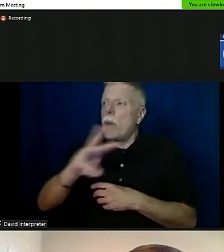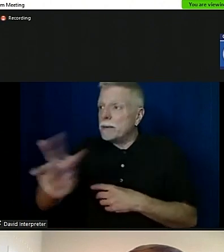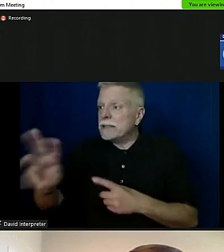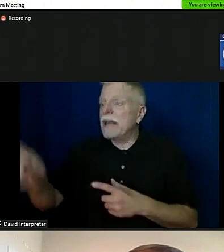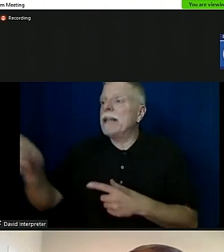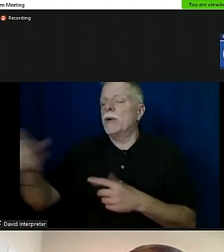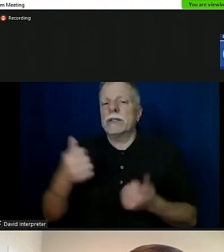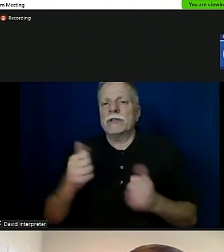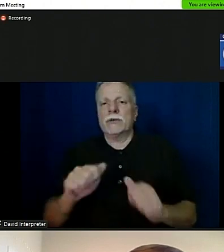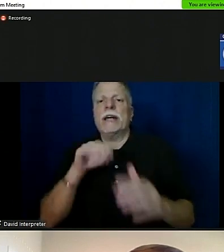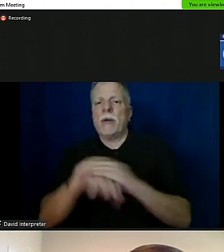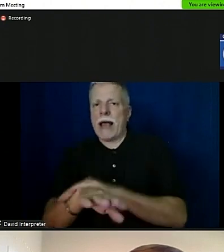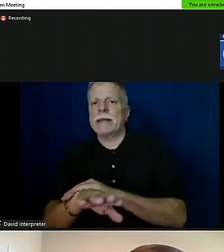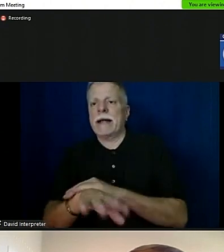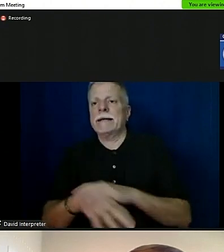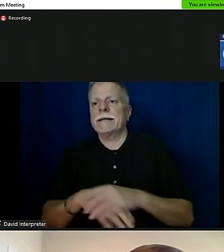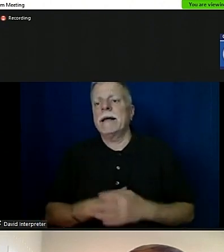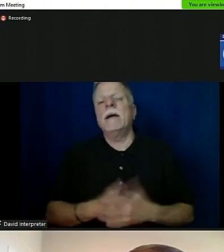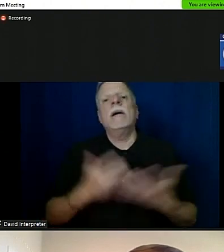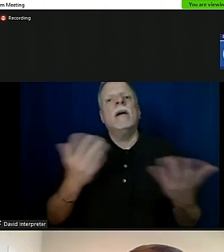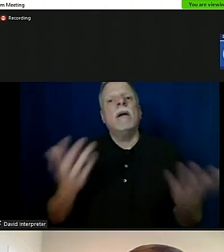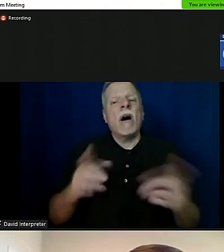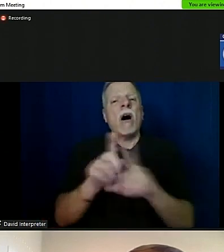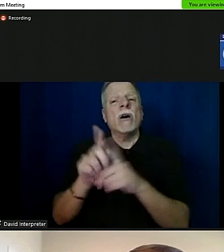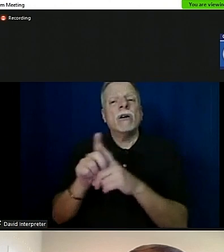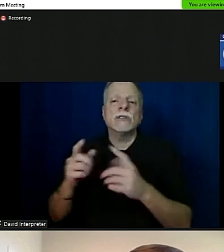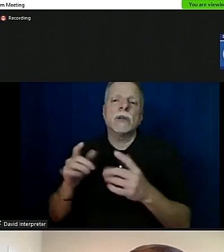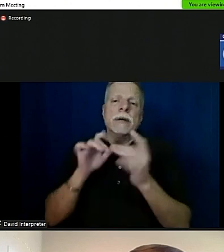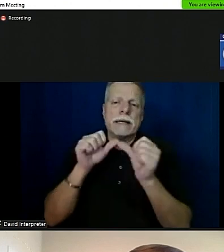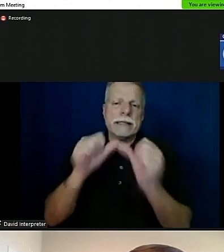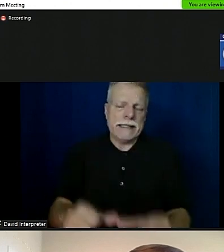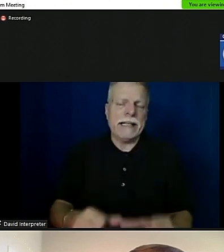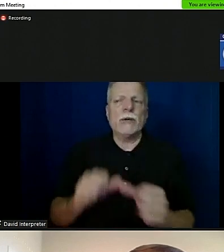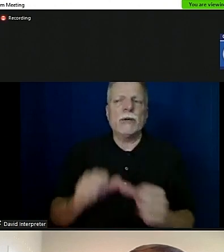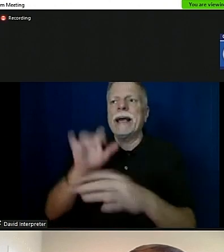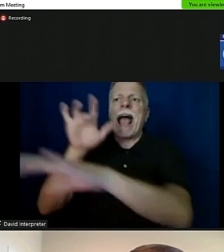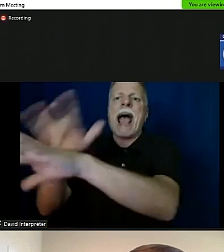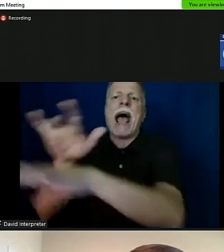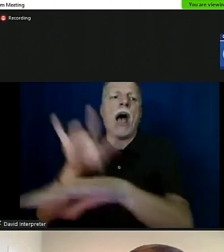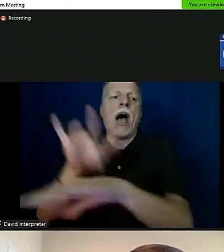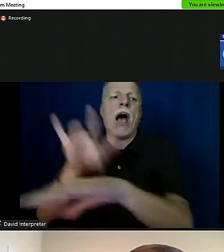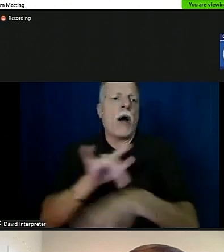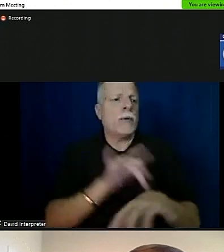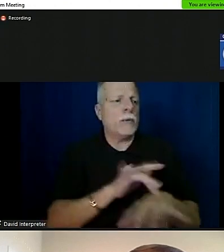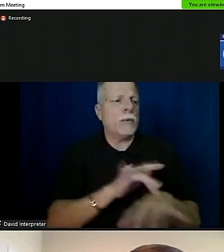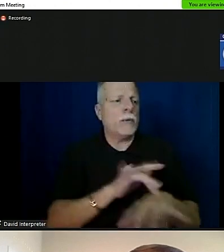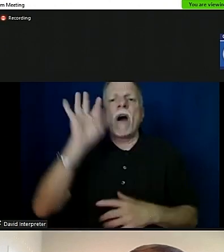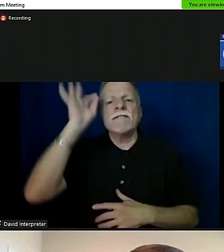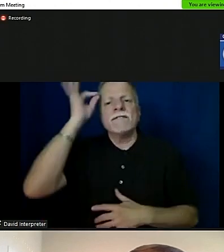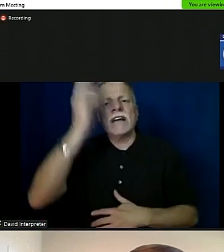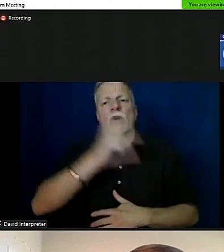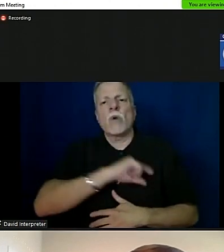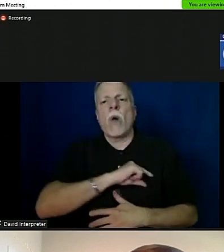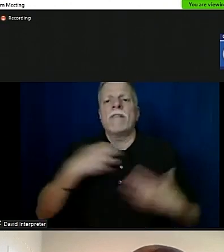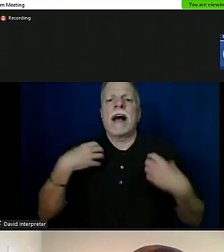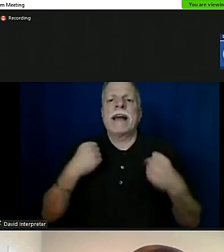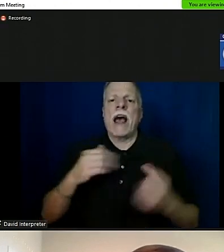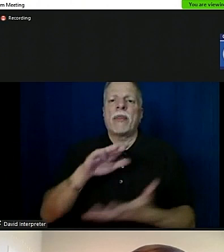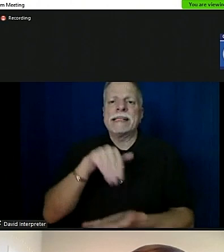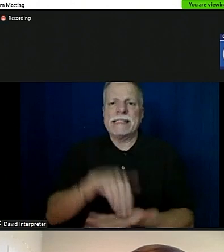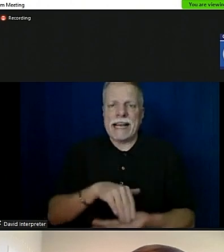system in that way. We're also continuing to do our outreach through our federally qualified health centers, through our